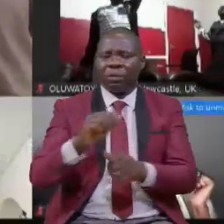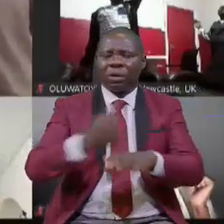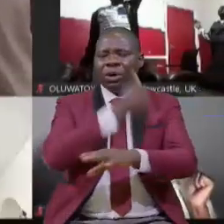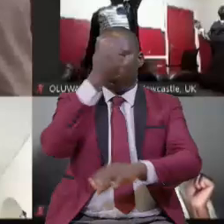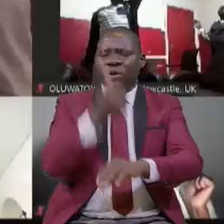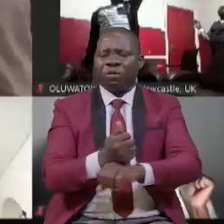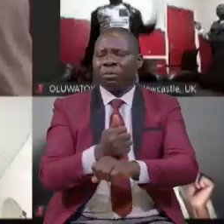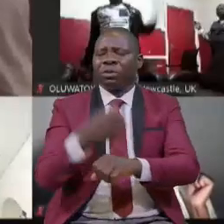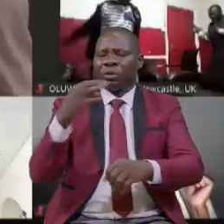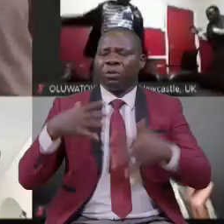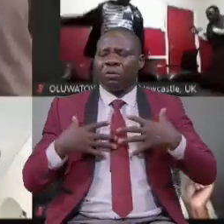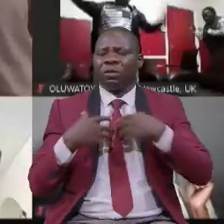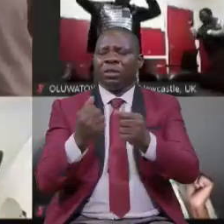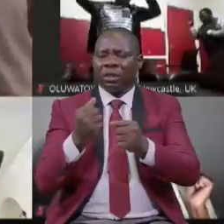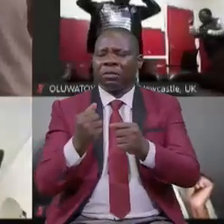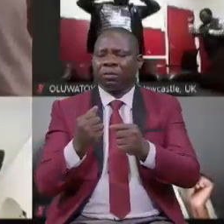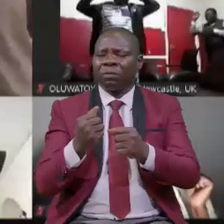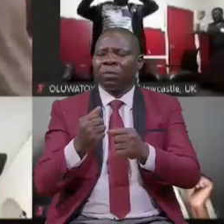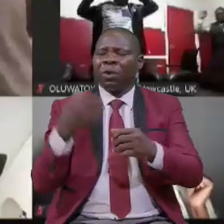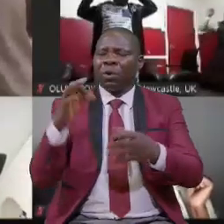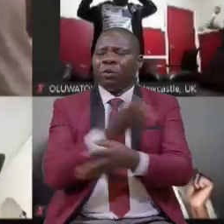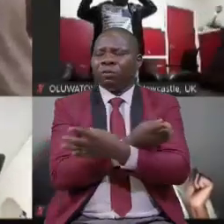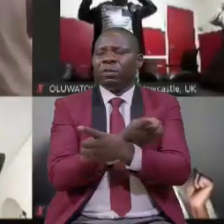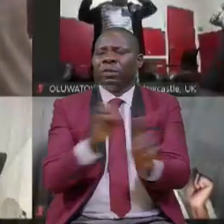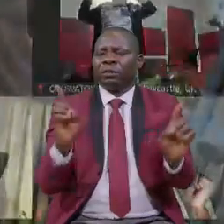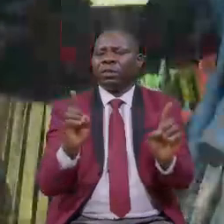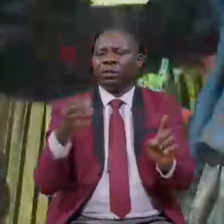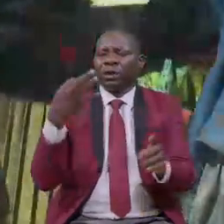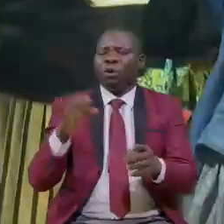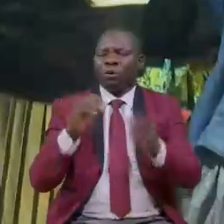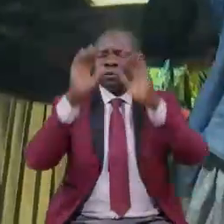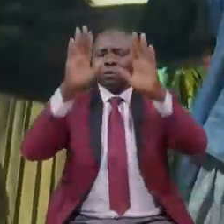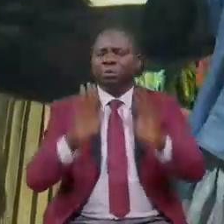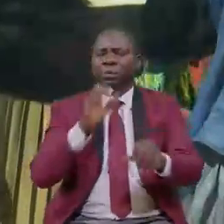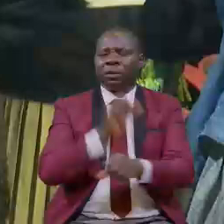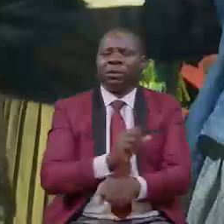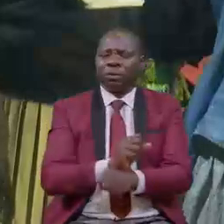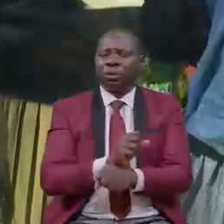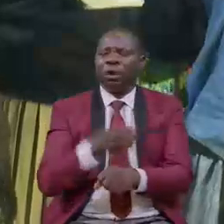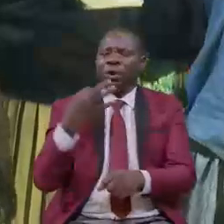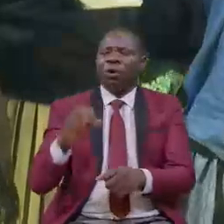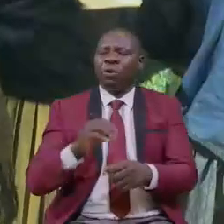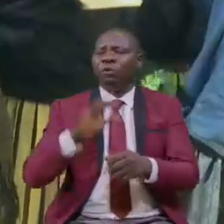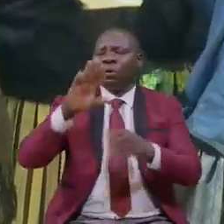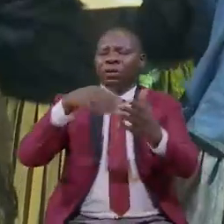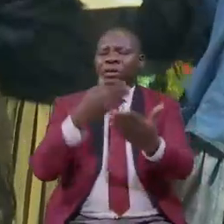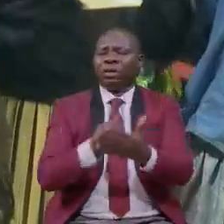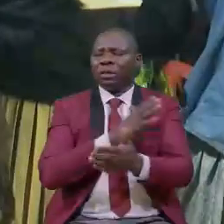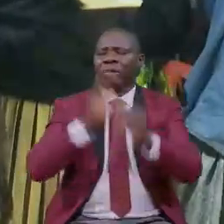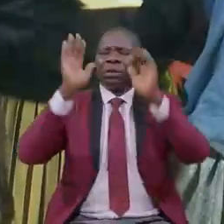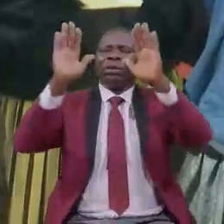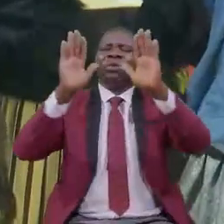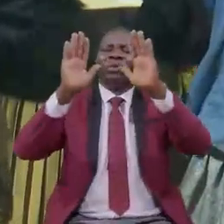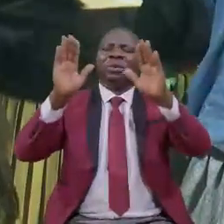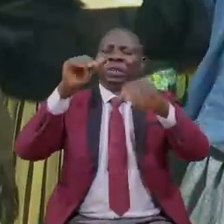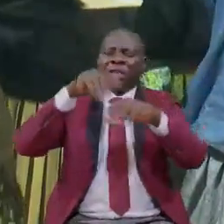Confirmation of healing, of deliverance, of miracle, of signs and wonders in